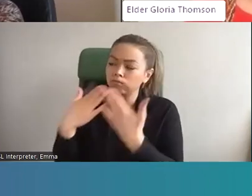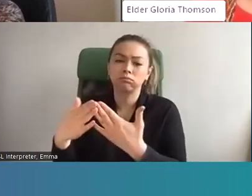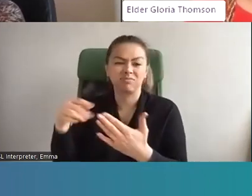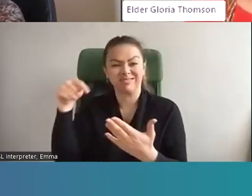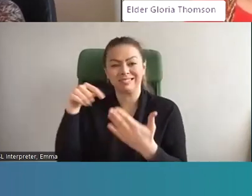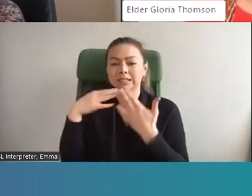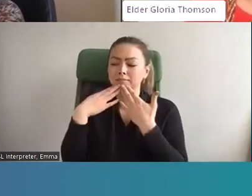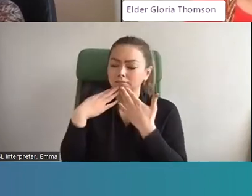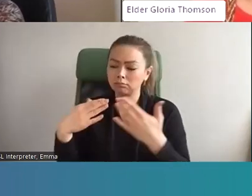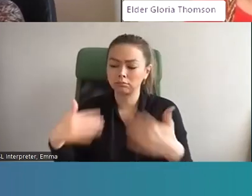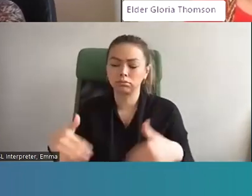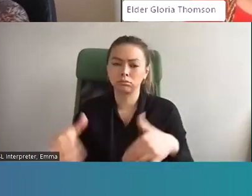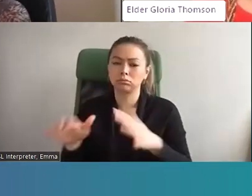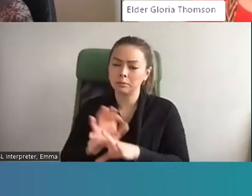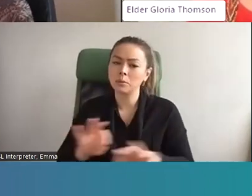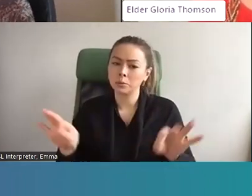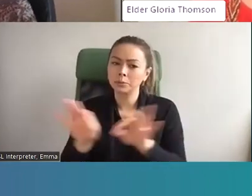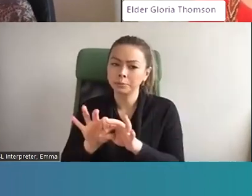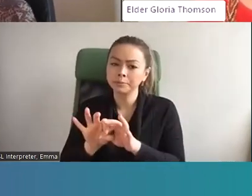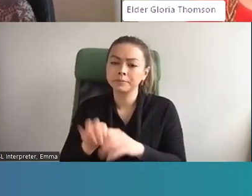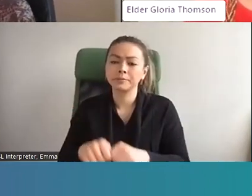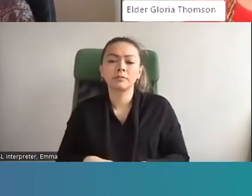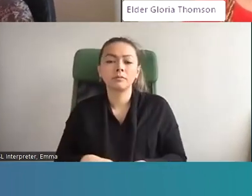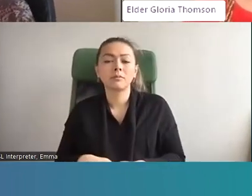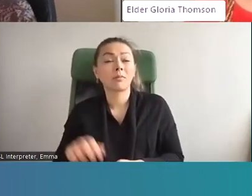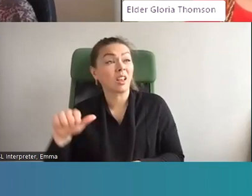important. Other than that,